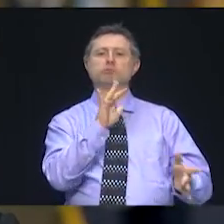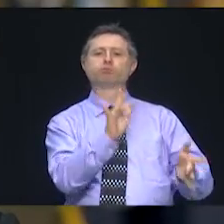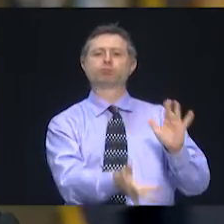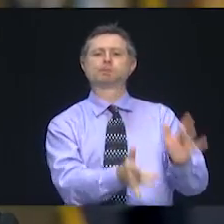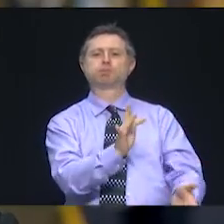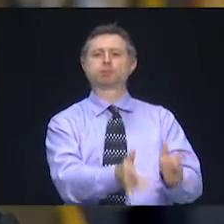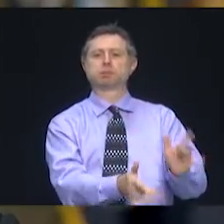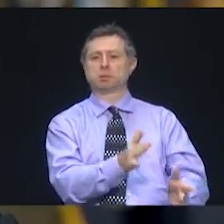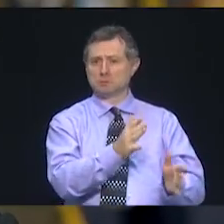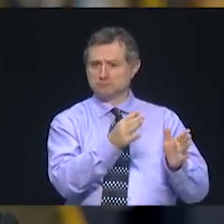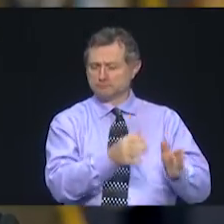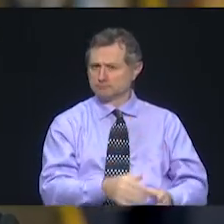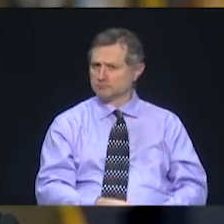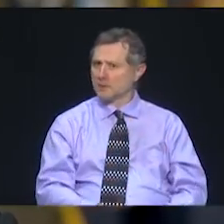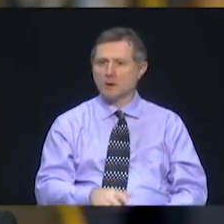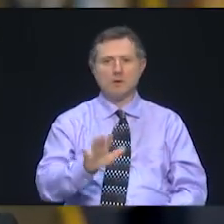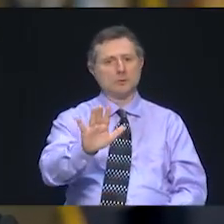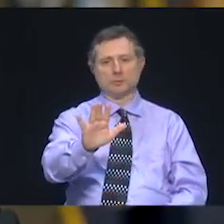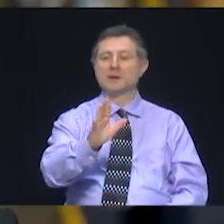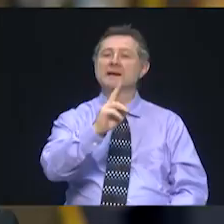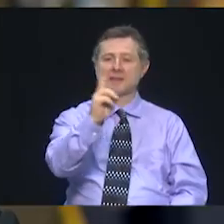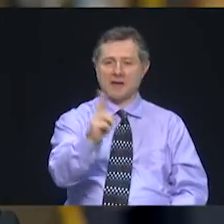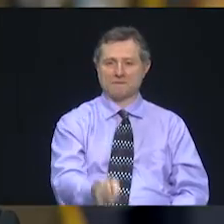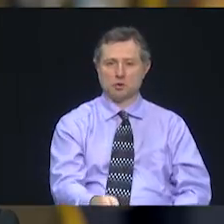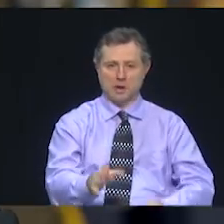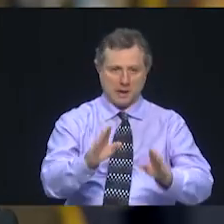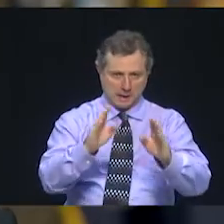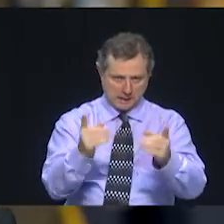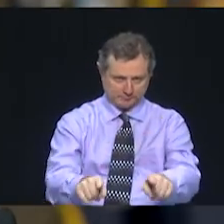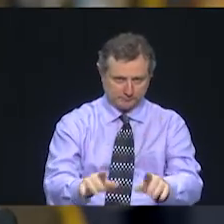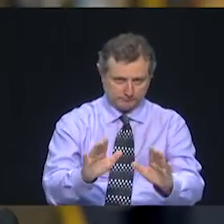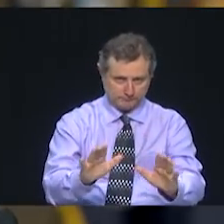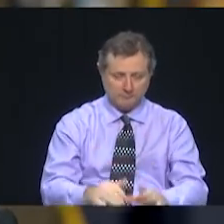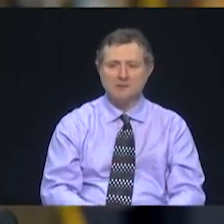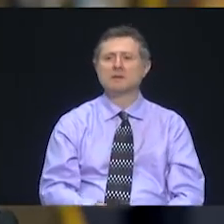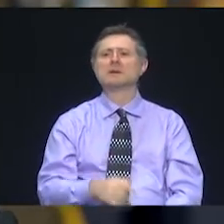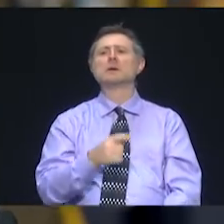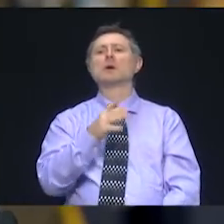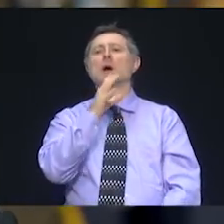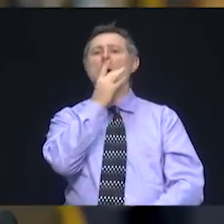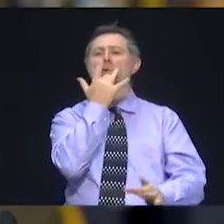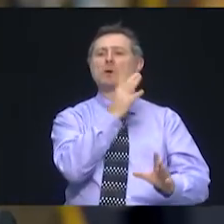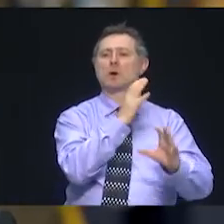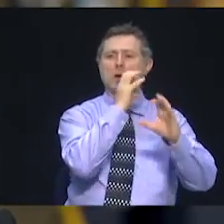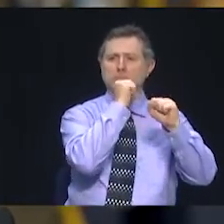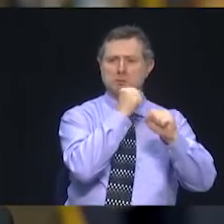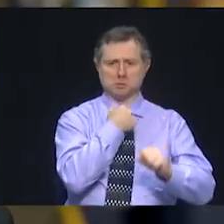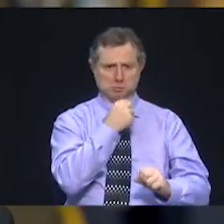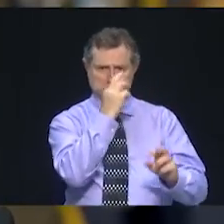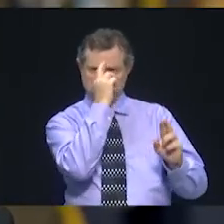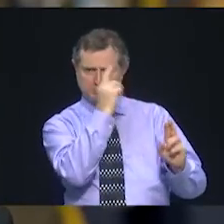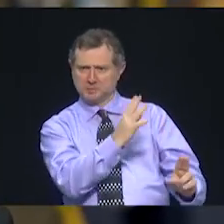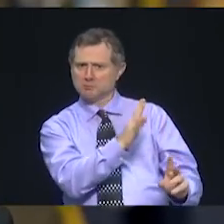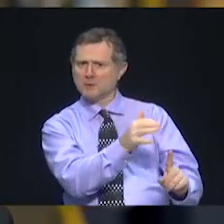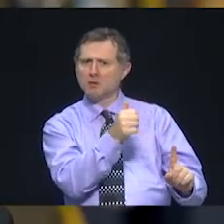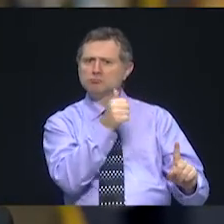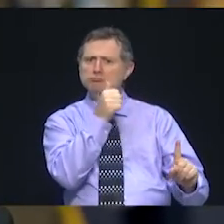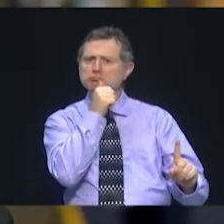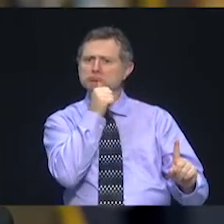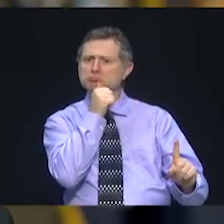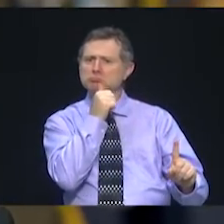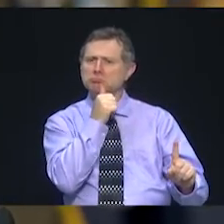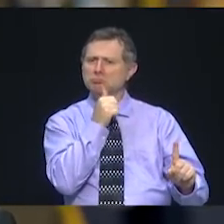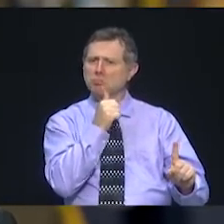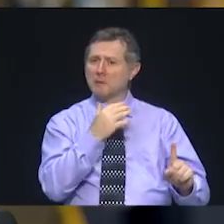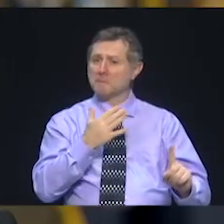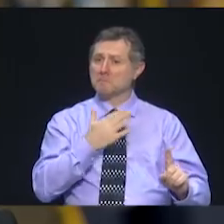be clear, that never happened. She wants anonymity, and I respect that. So I am limited but what I